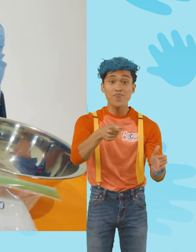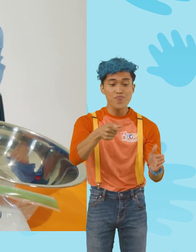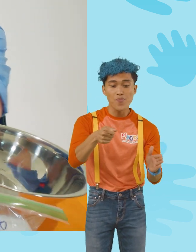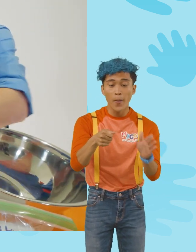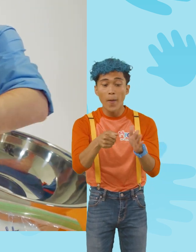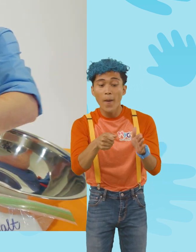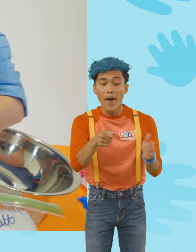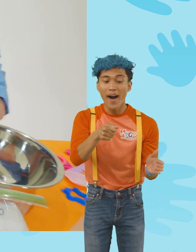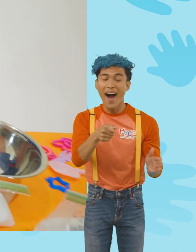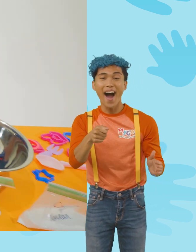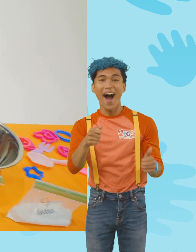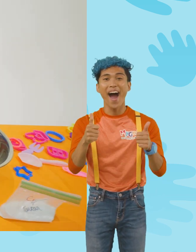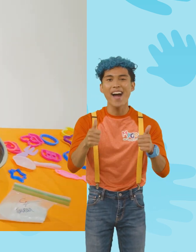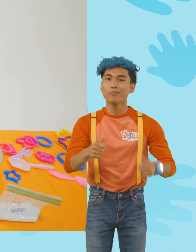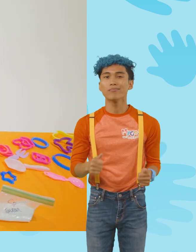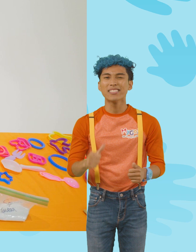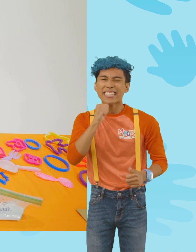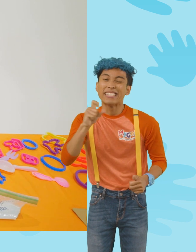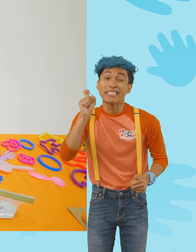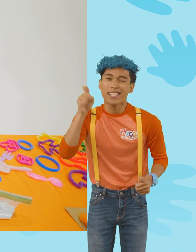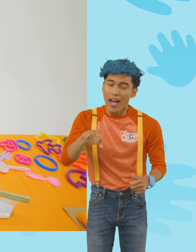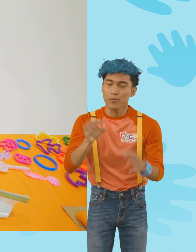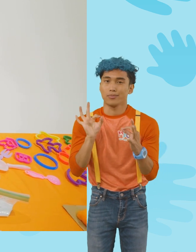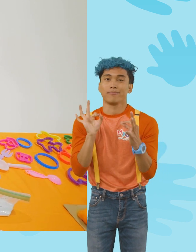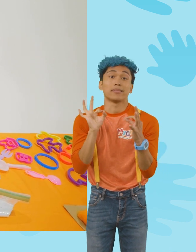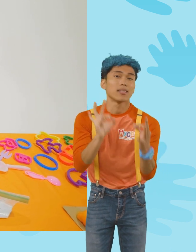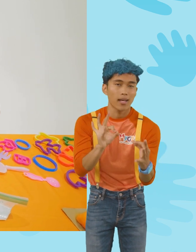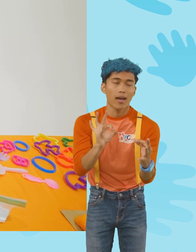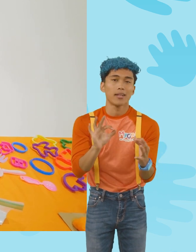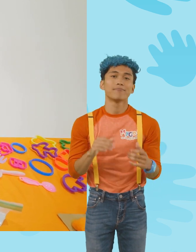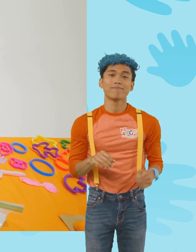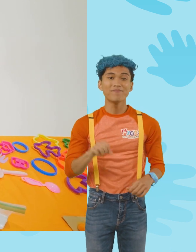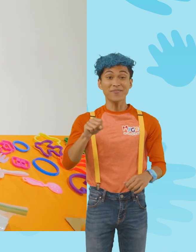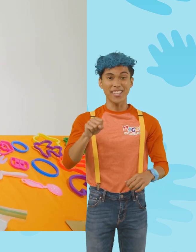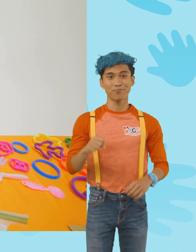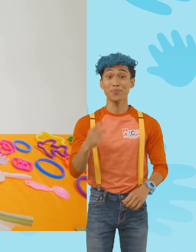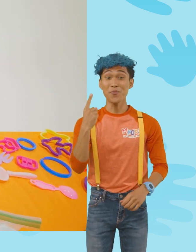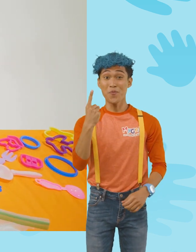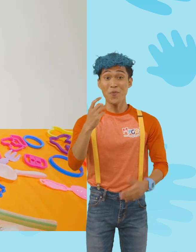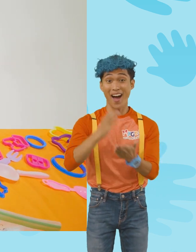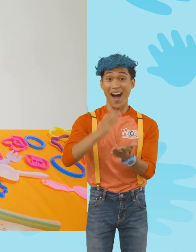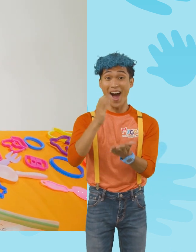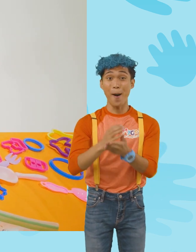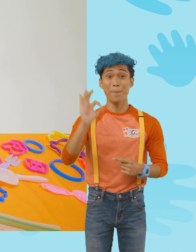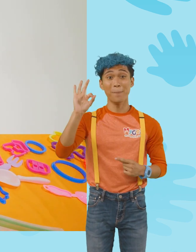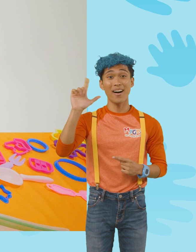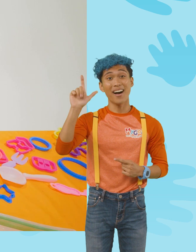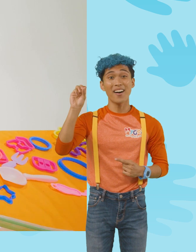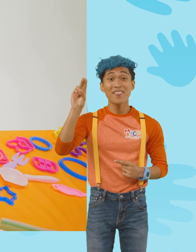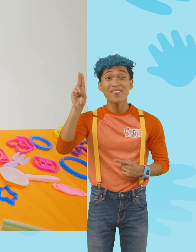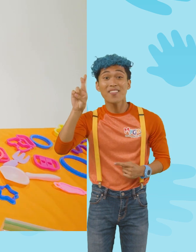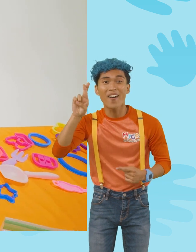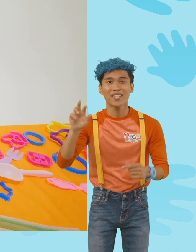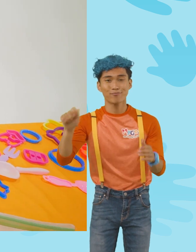There we go. And it doesn't need to be exact. Yeah, that is 1 cup of flour.